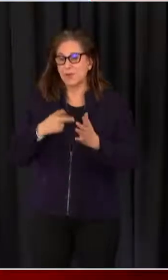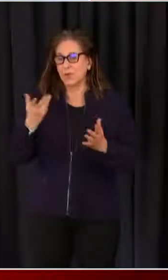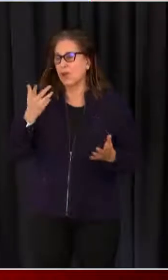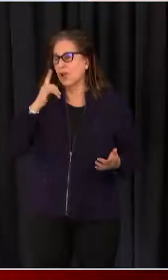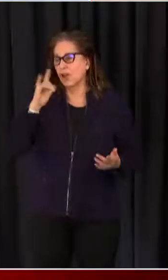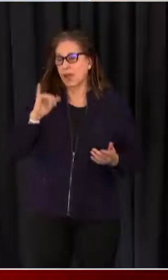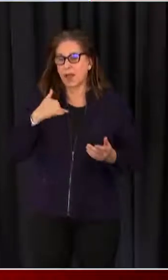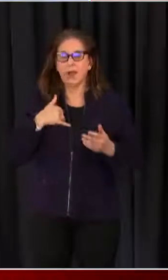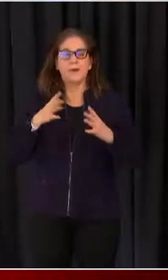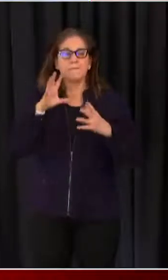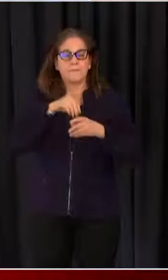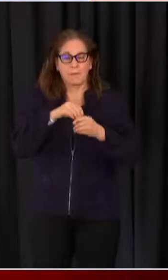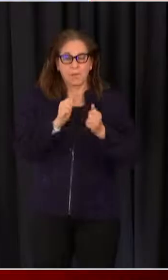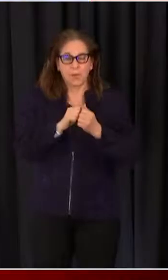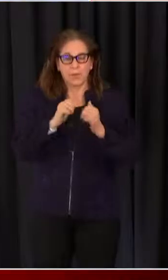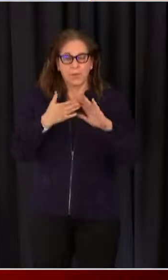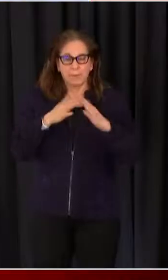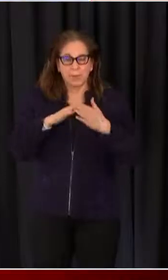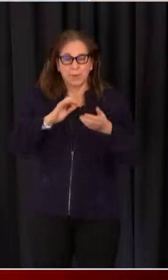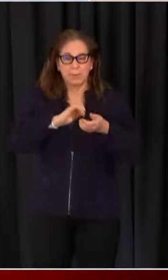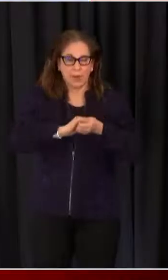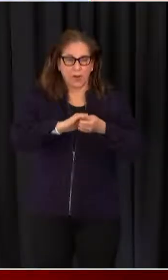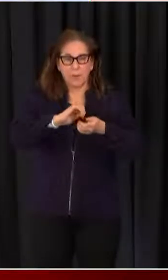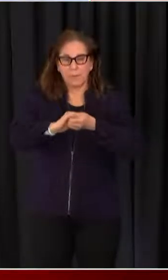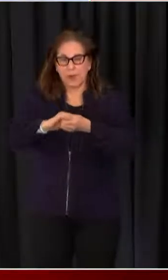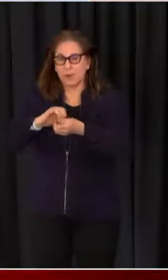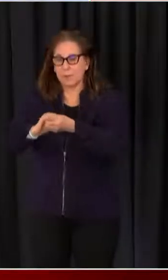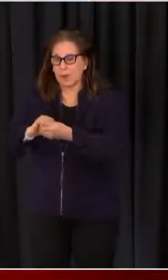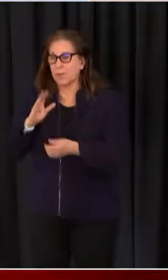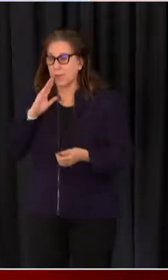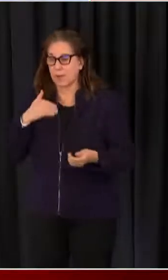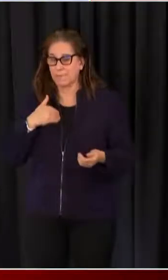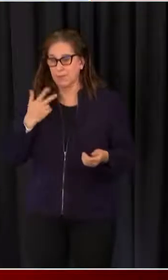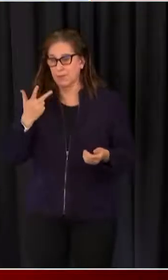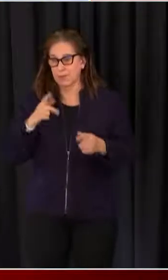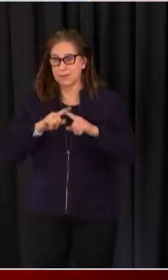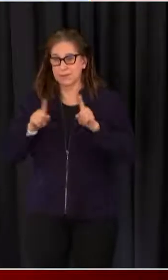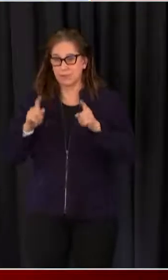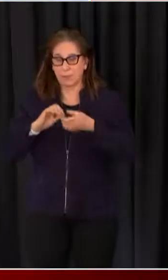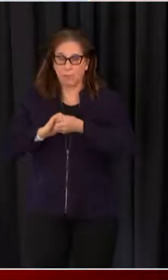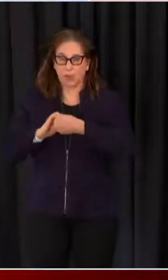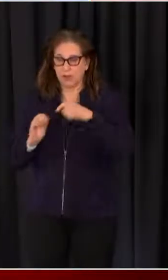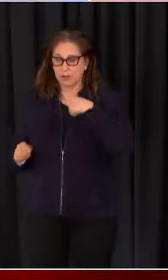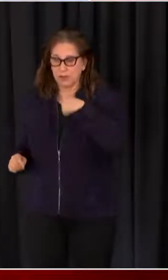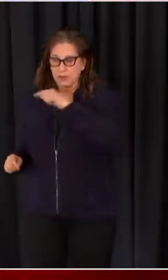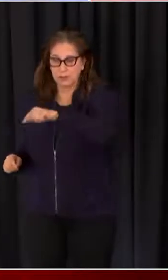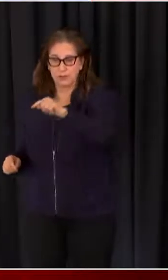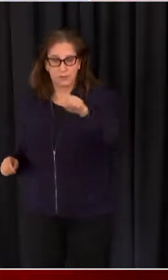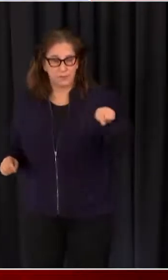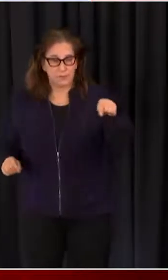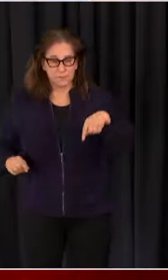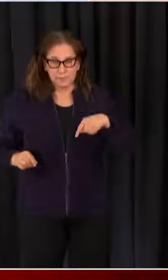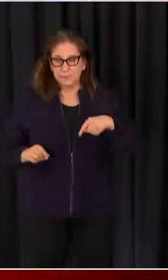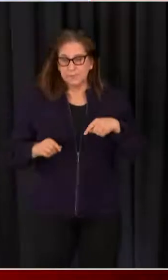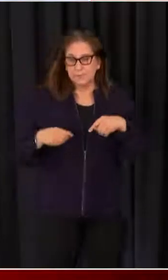to open or expand 3 vaccination sites that will serve as a